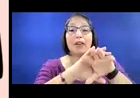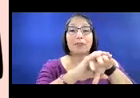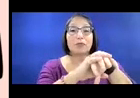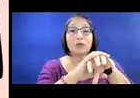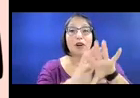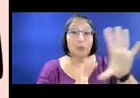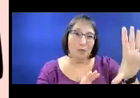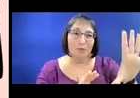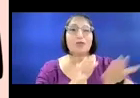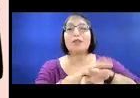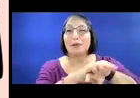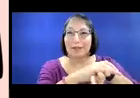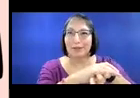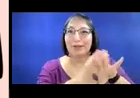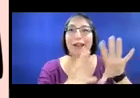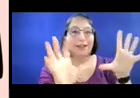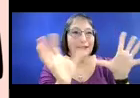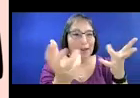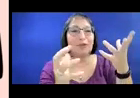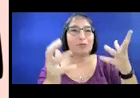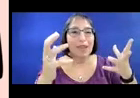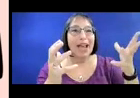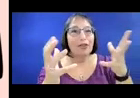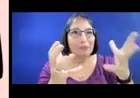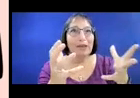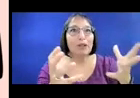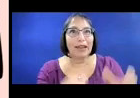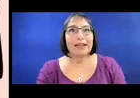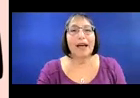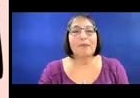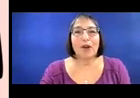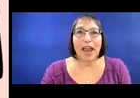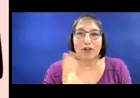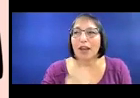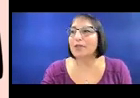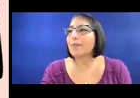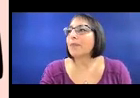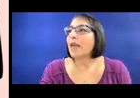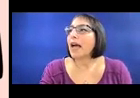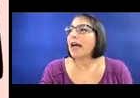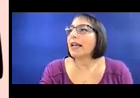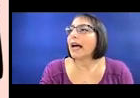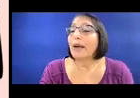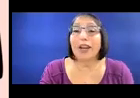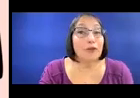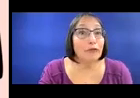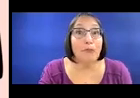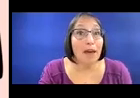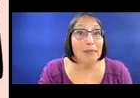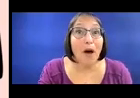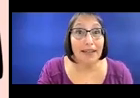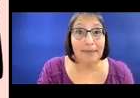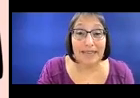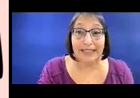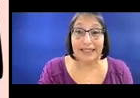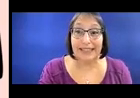make some sort of correction with your permission to be able to touch their hands and be able to manipulate their hand shapes. I can do some full-body